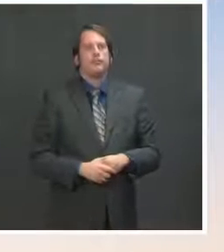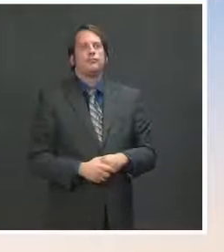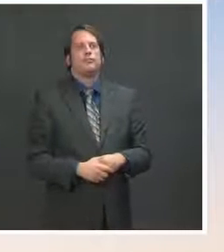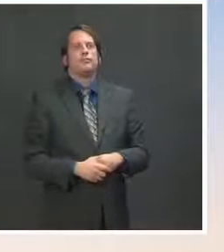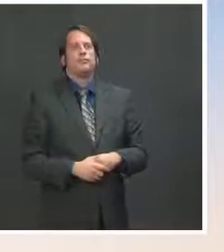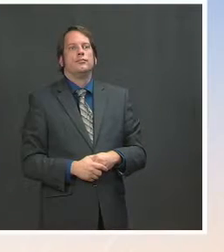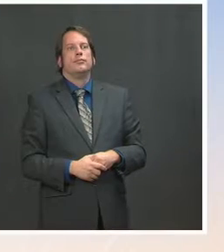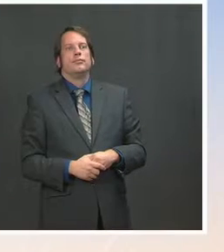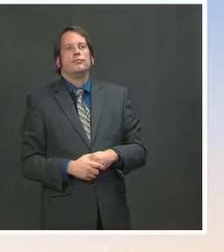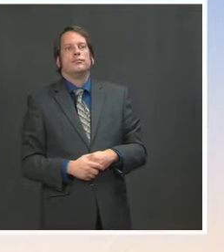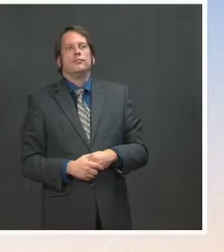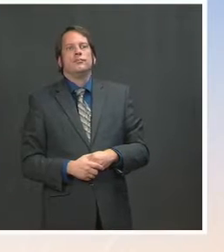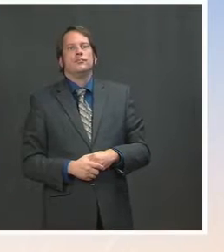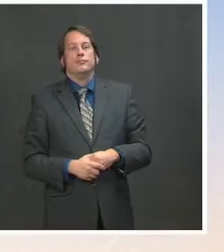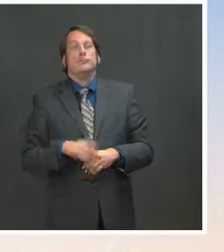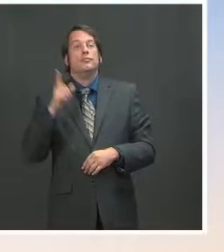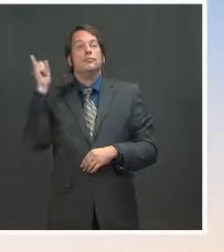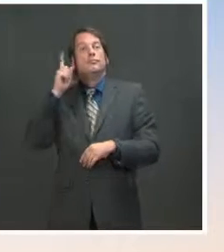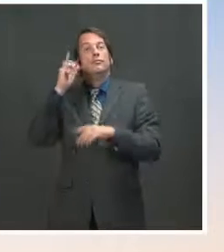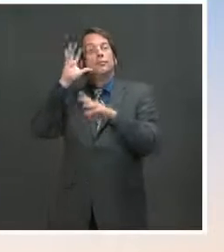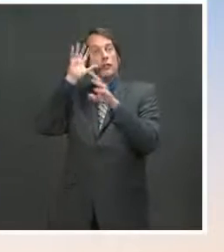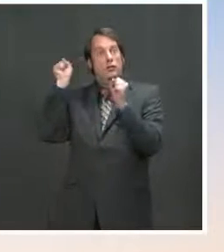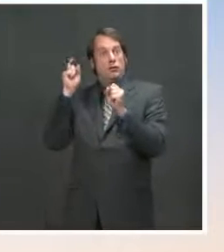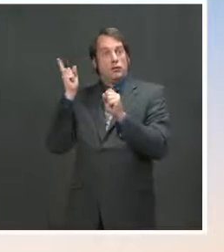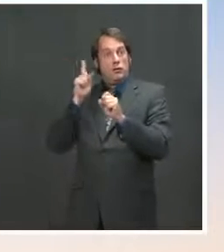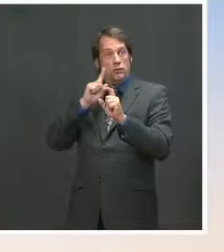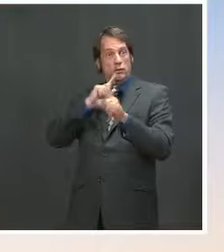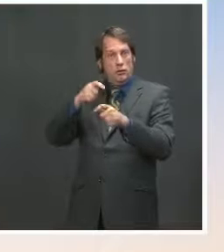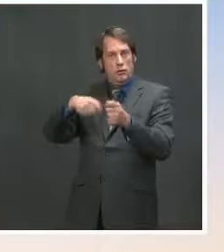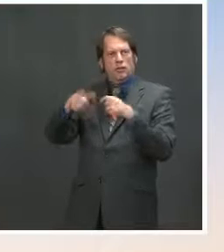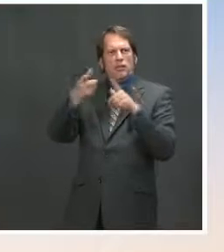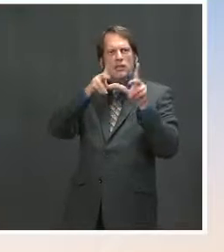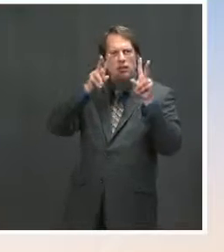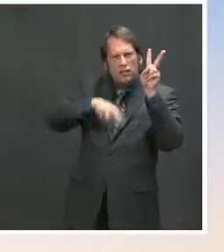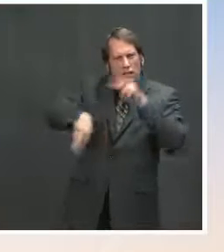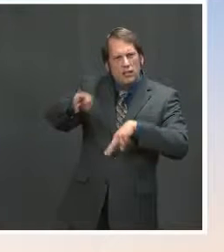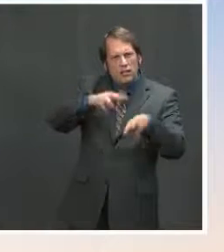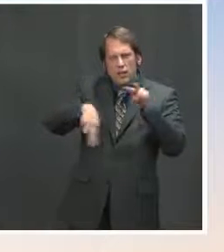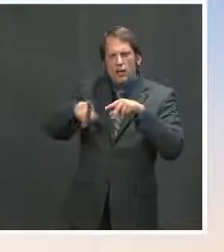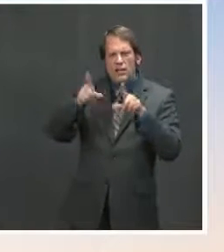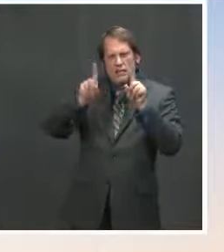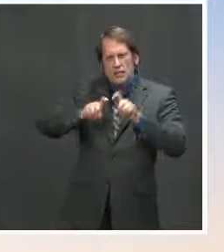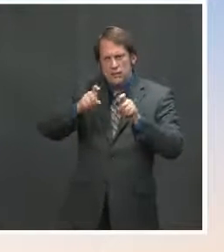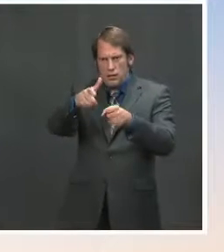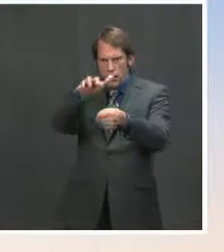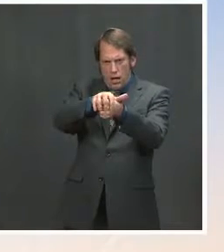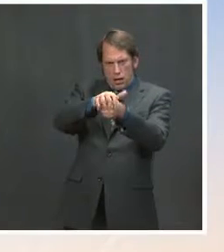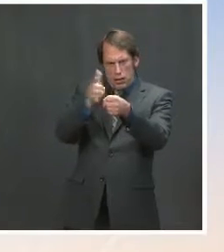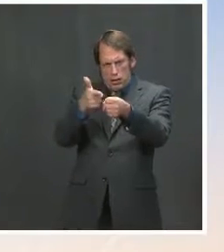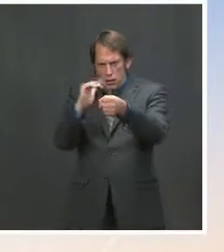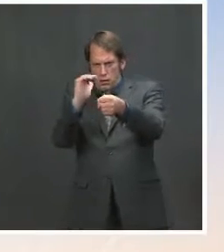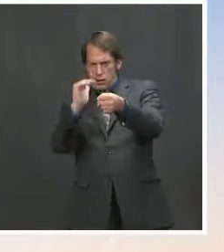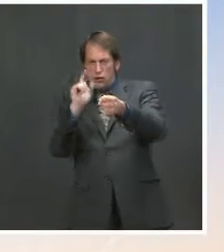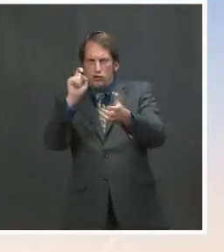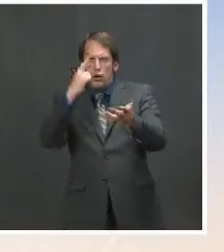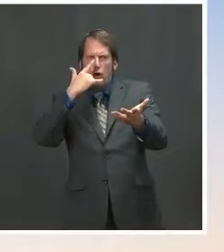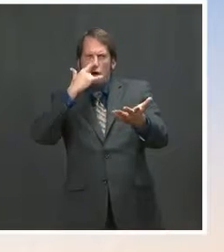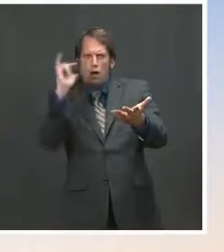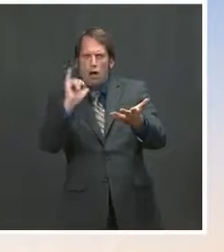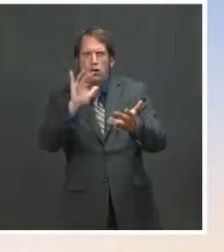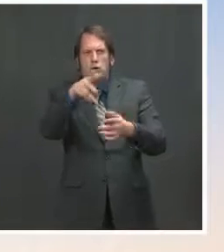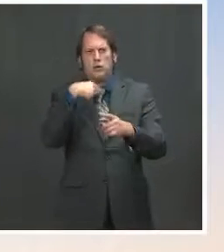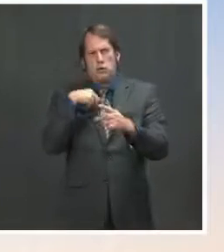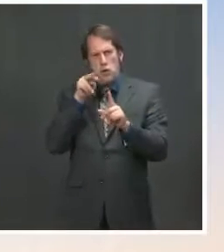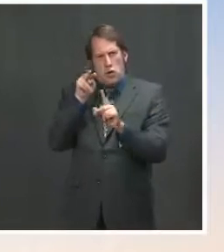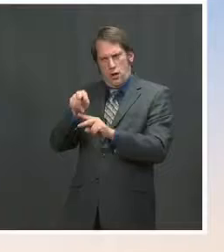what our refugee cap should look like. And we looked back at the last few years and assessed that because of the very low numbers, the restrictions I